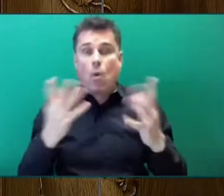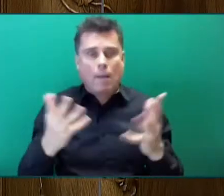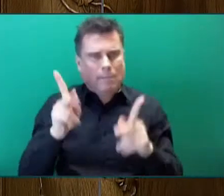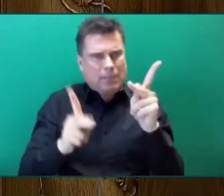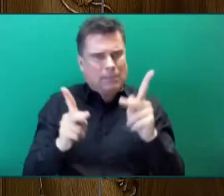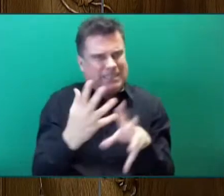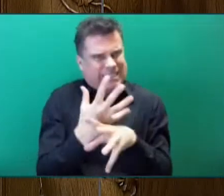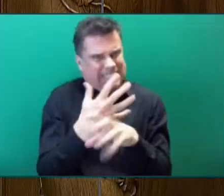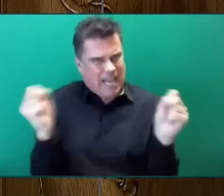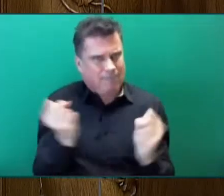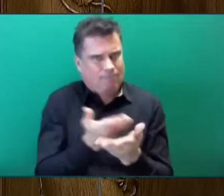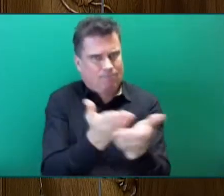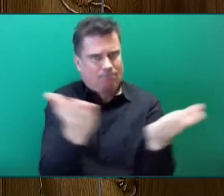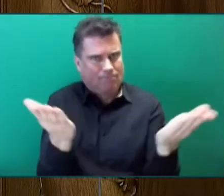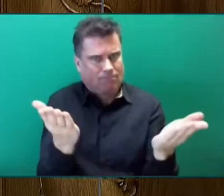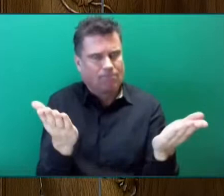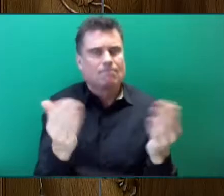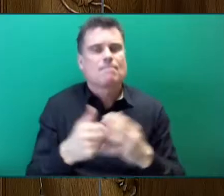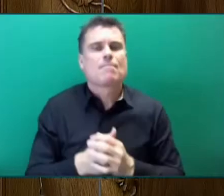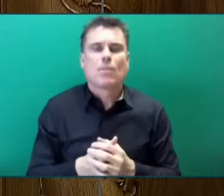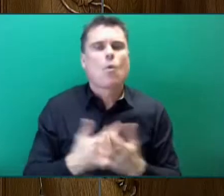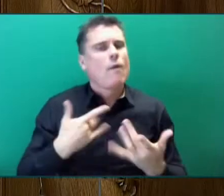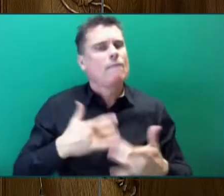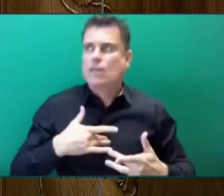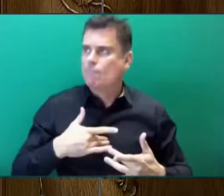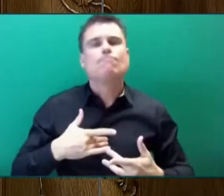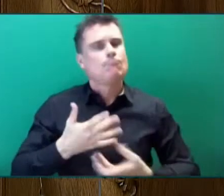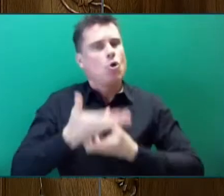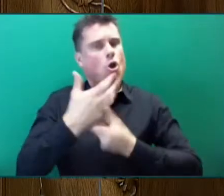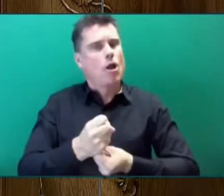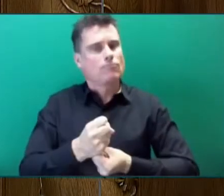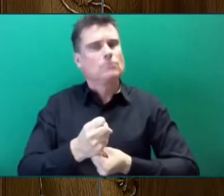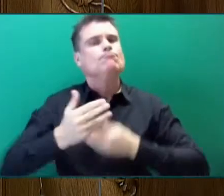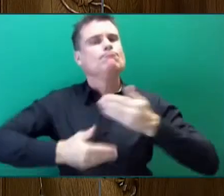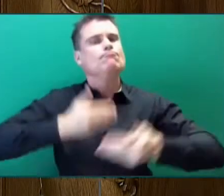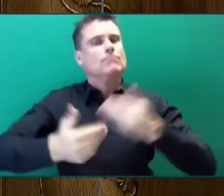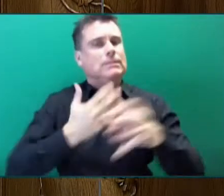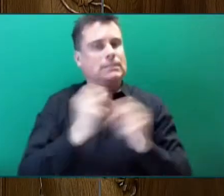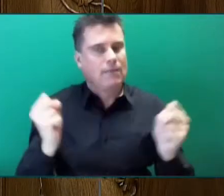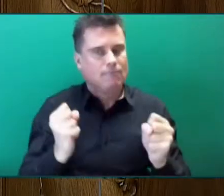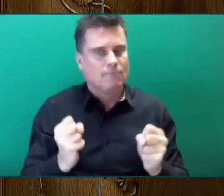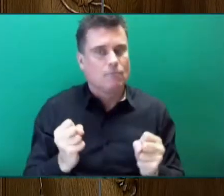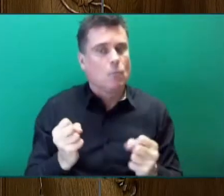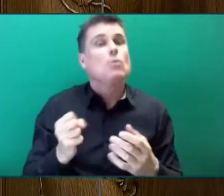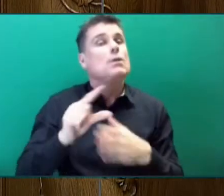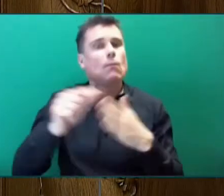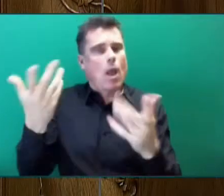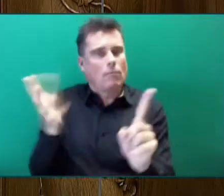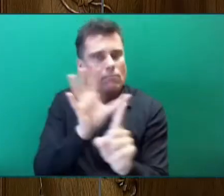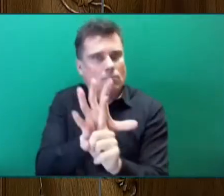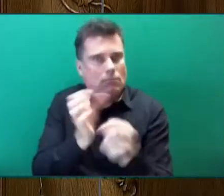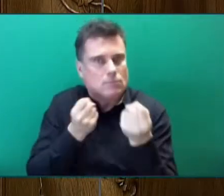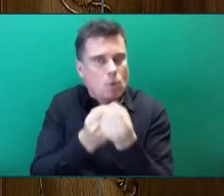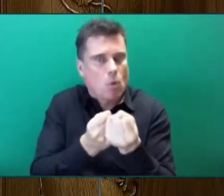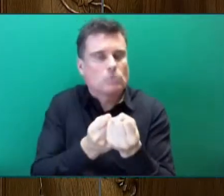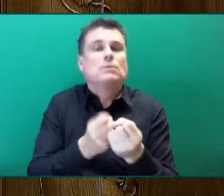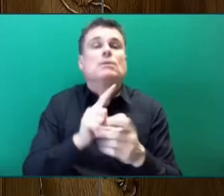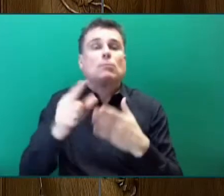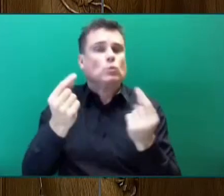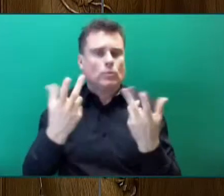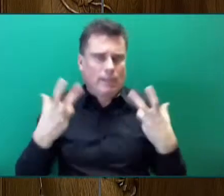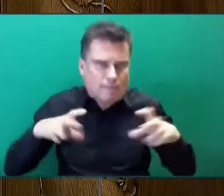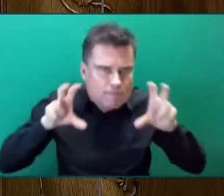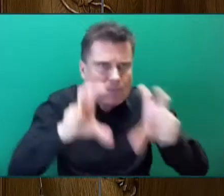Government will continue to make the investments needed to deliver better care for seniors and stability and safety for long-term